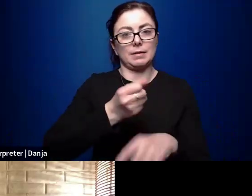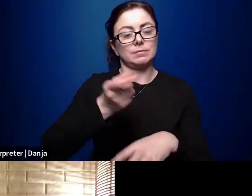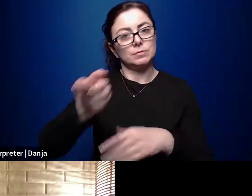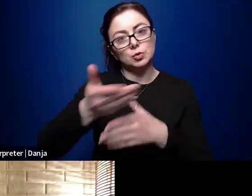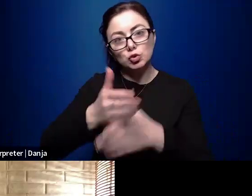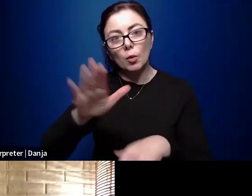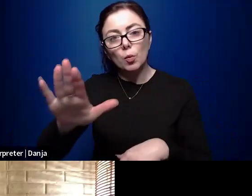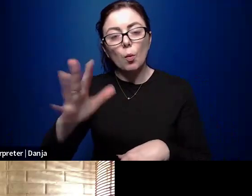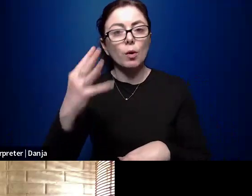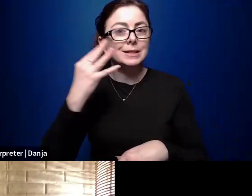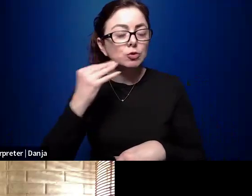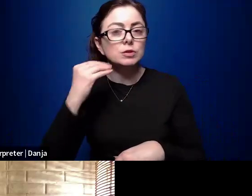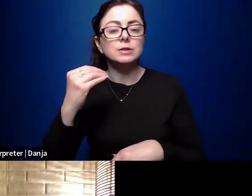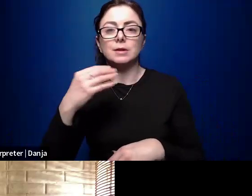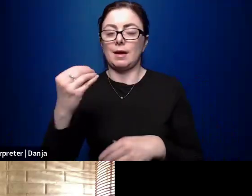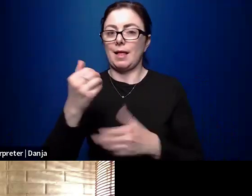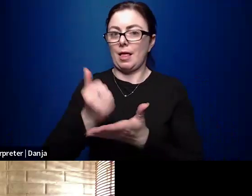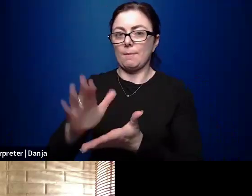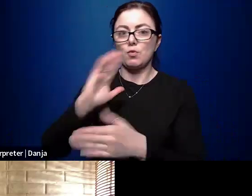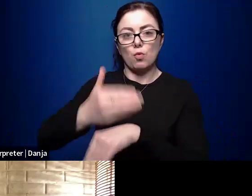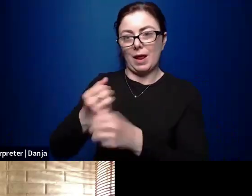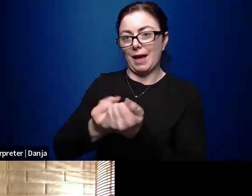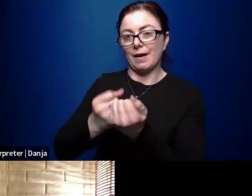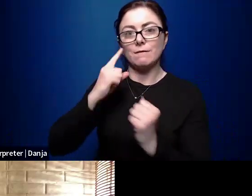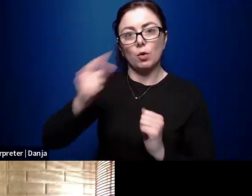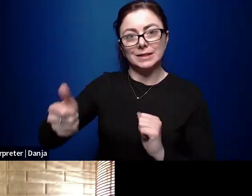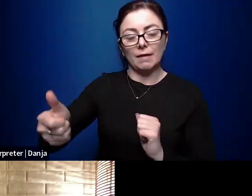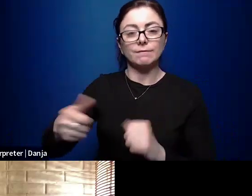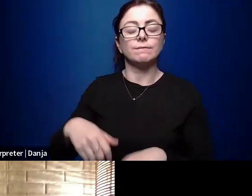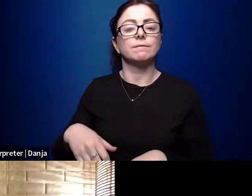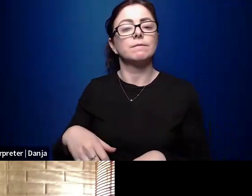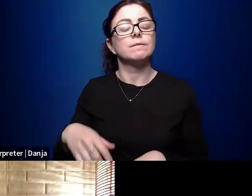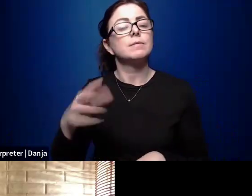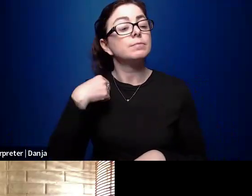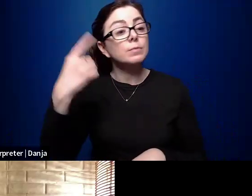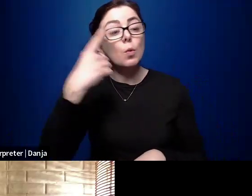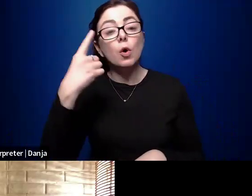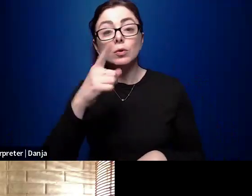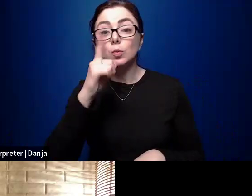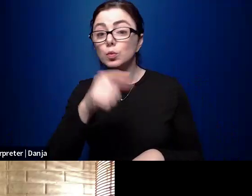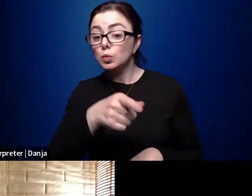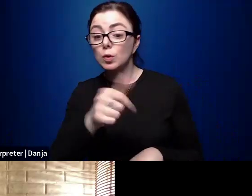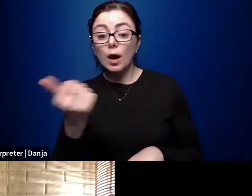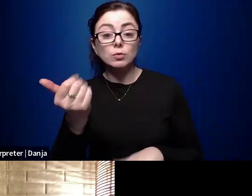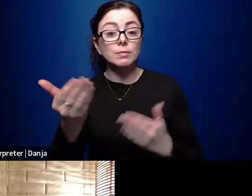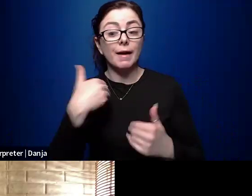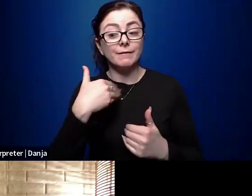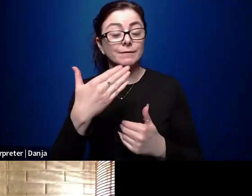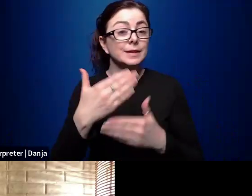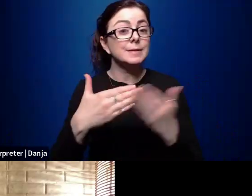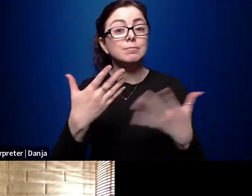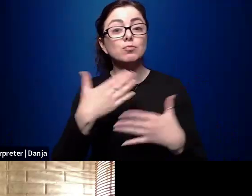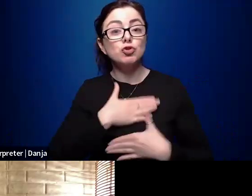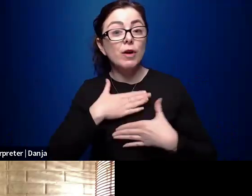then helping your daughter advocate for herself through her own voice. I wonder who else might have some appreciative